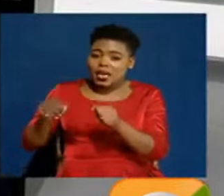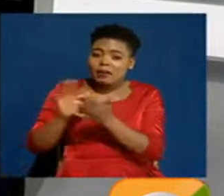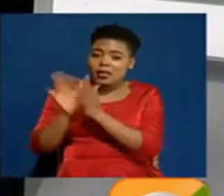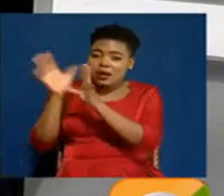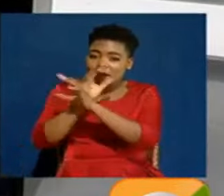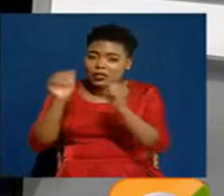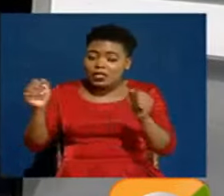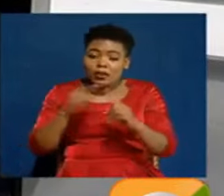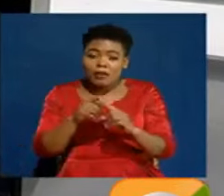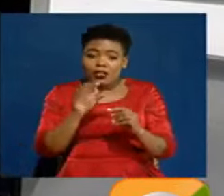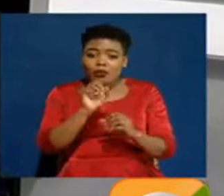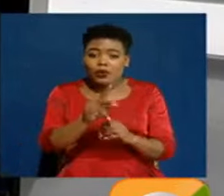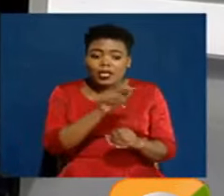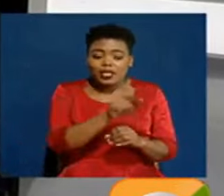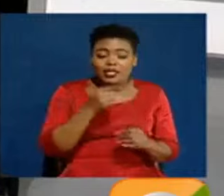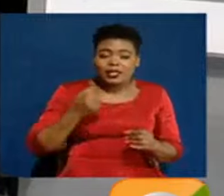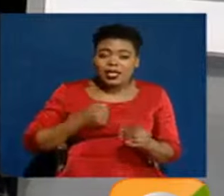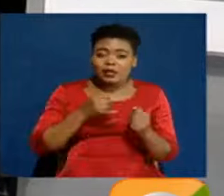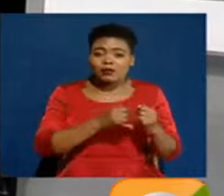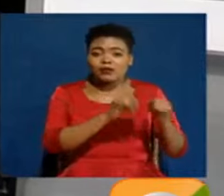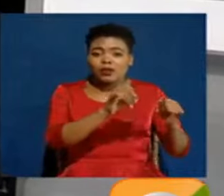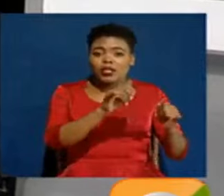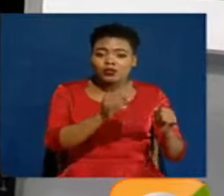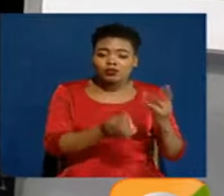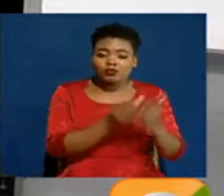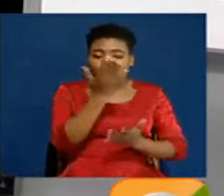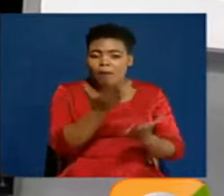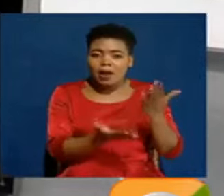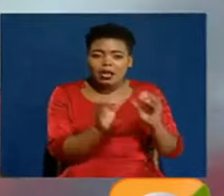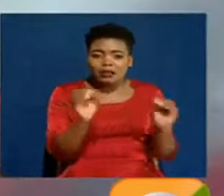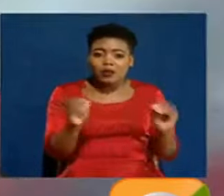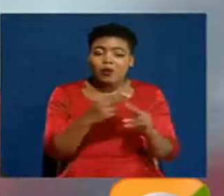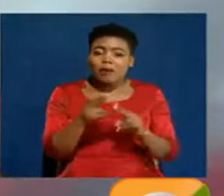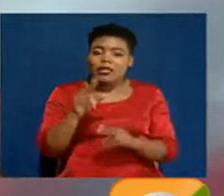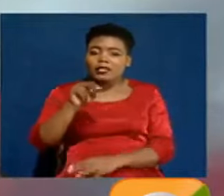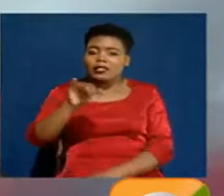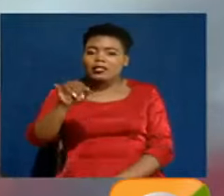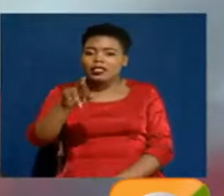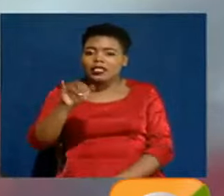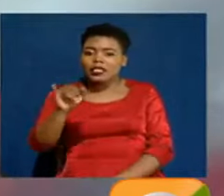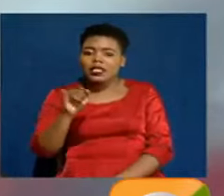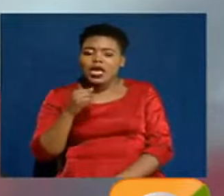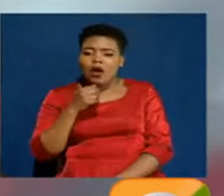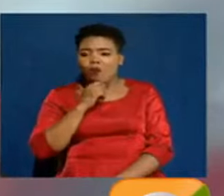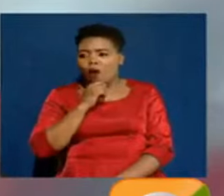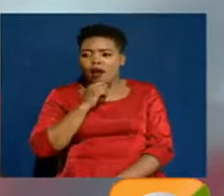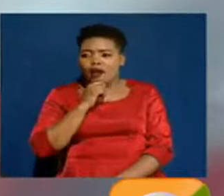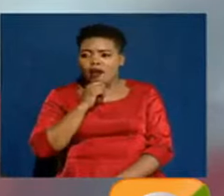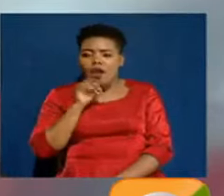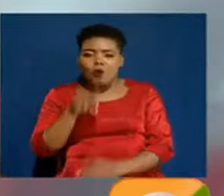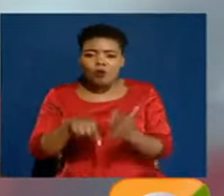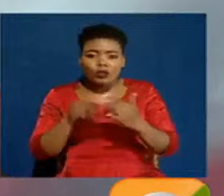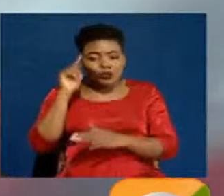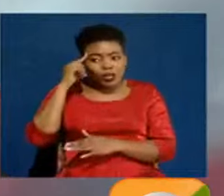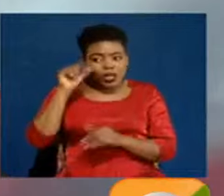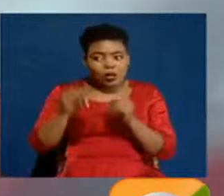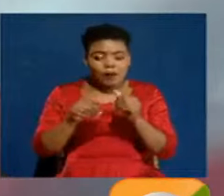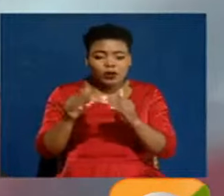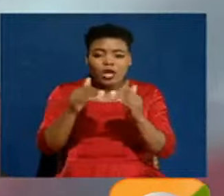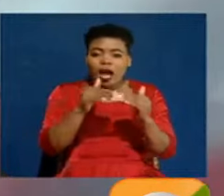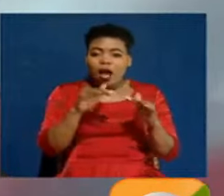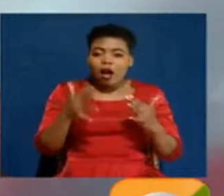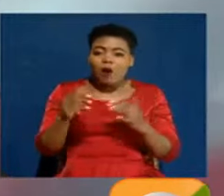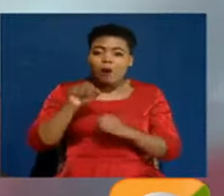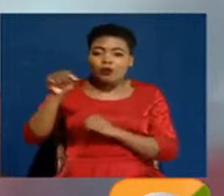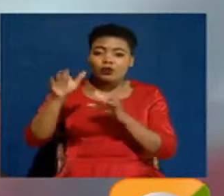Israel-Palestine issue, she did try to strike a balance. But Njeri, I wonder, what do you make of how the Democrats